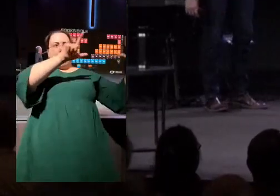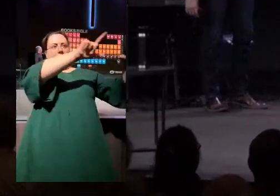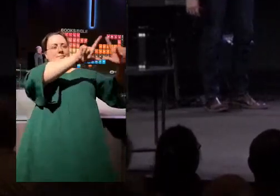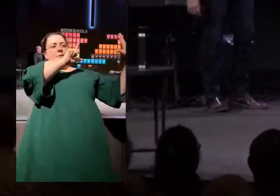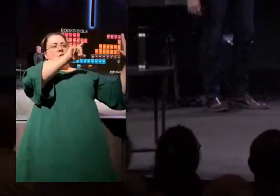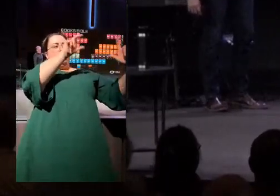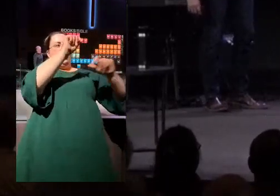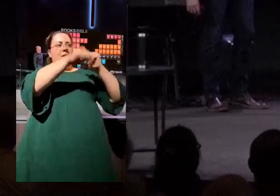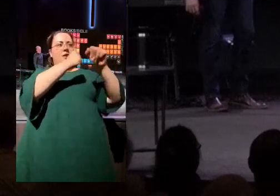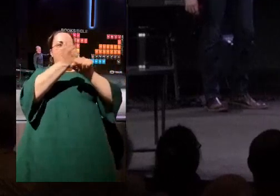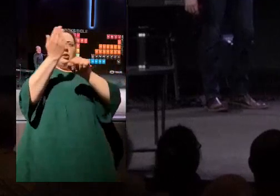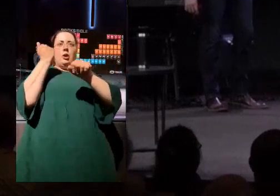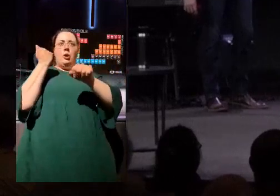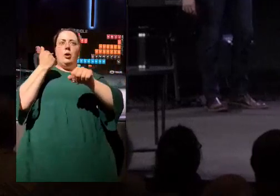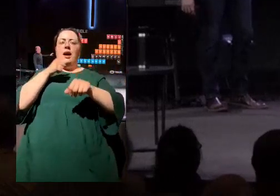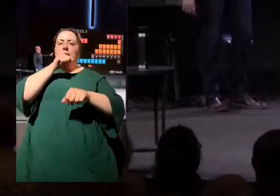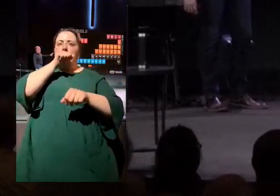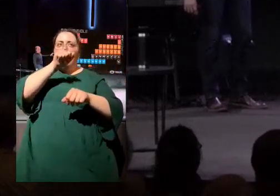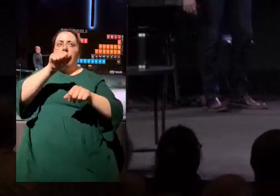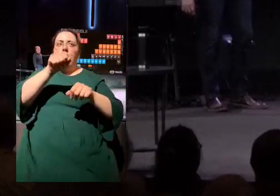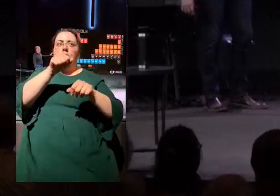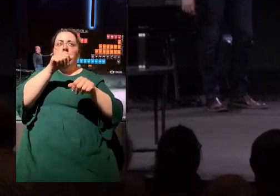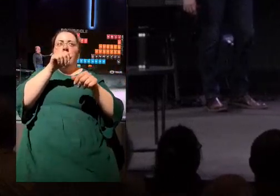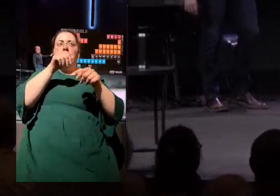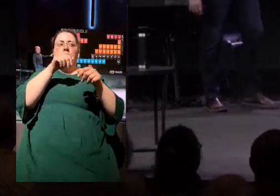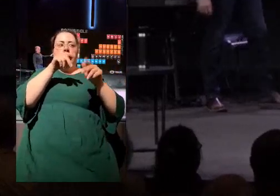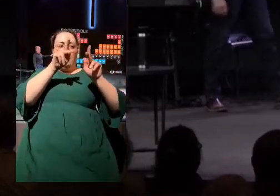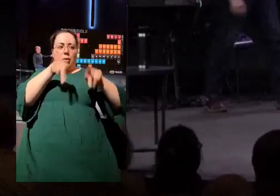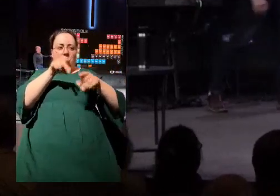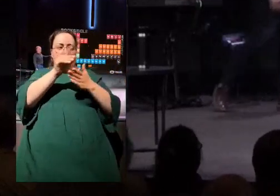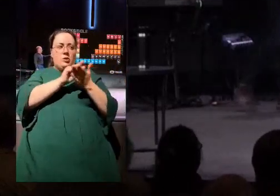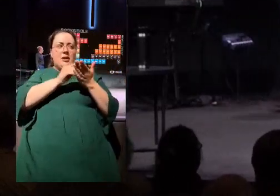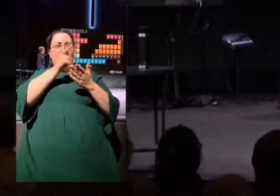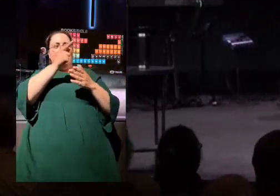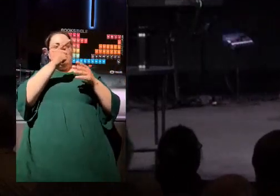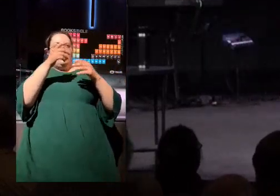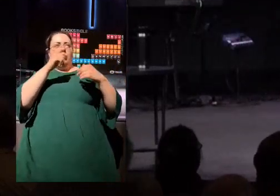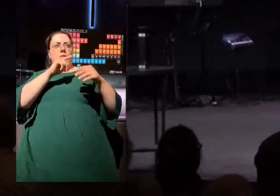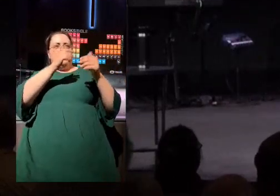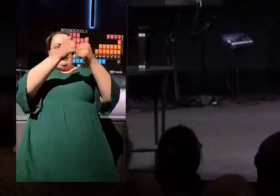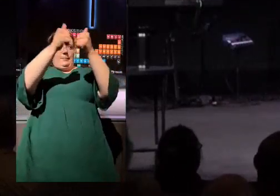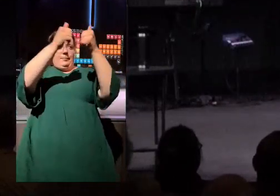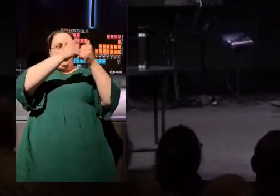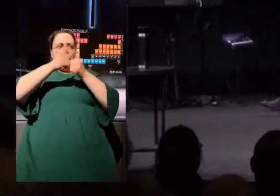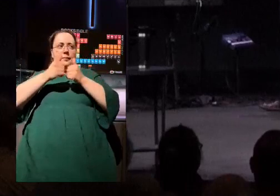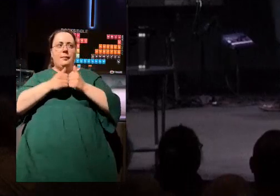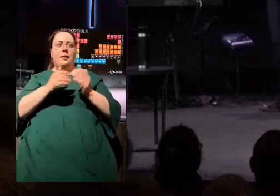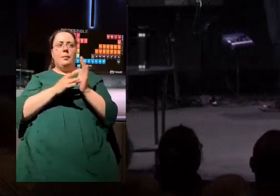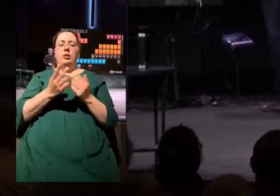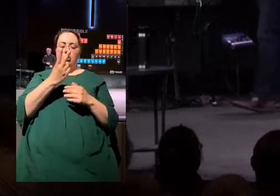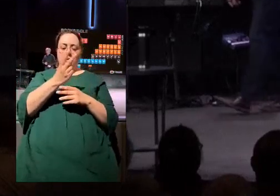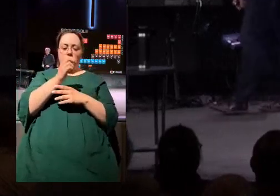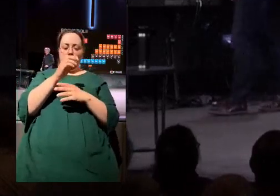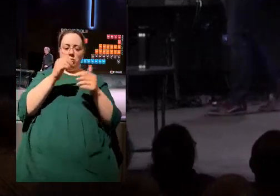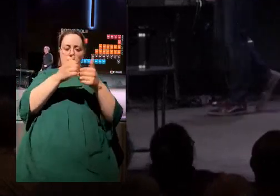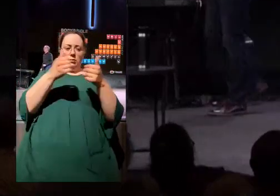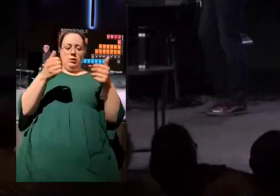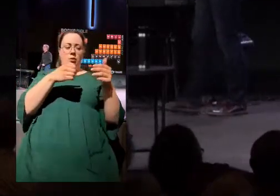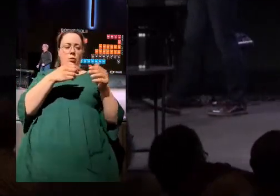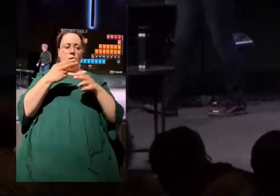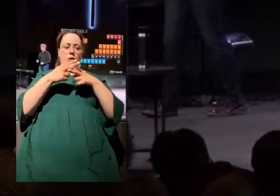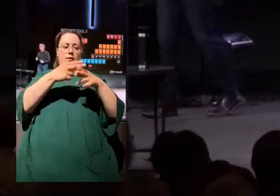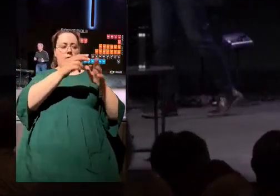they've divided up the Bible to show you its uniqueness. There's two different sections to our Bible. We call it the Old Testament and the New